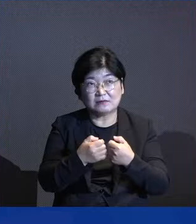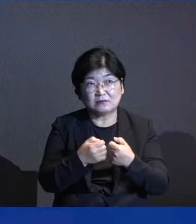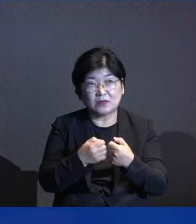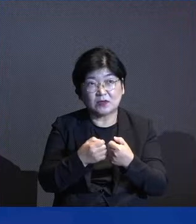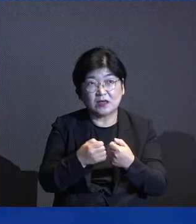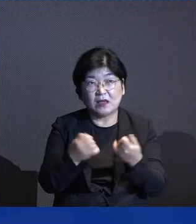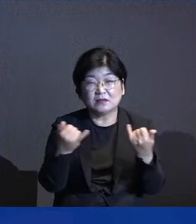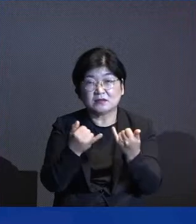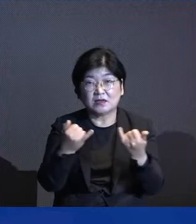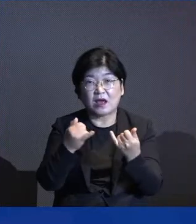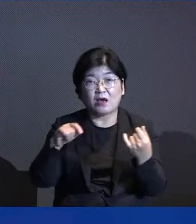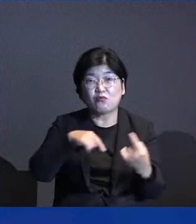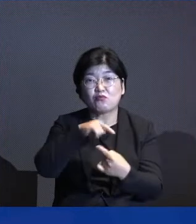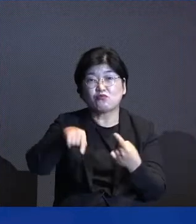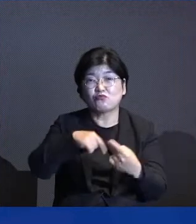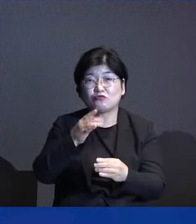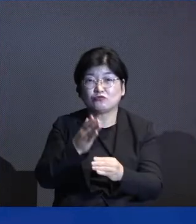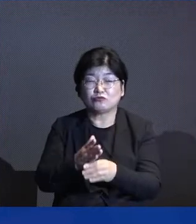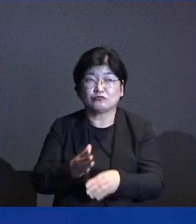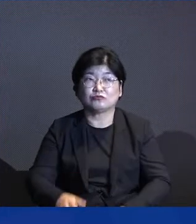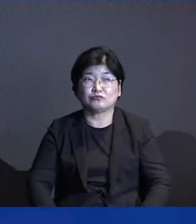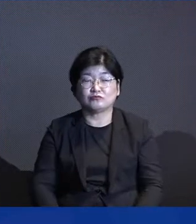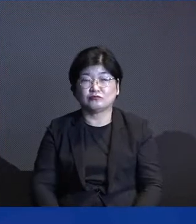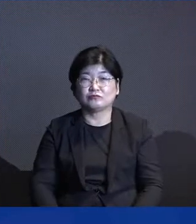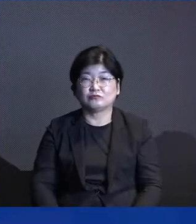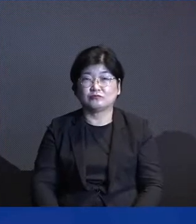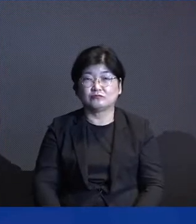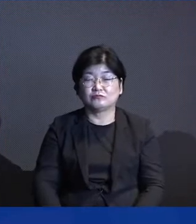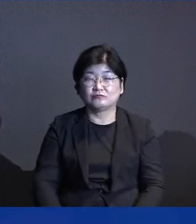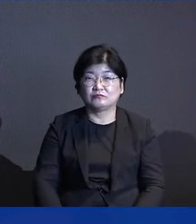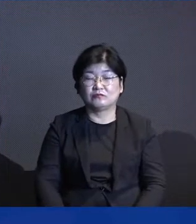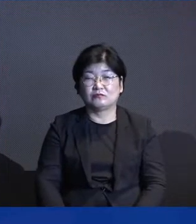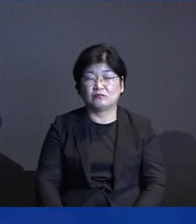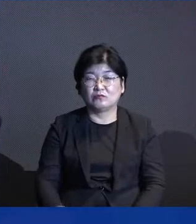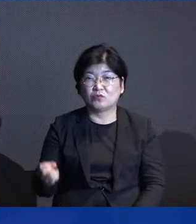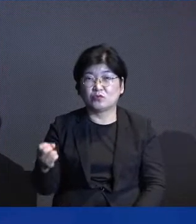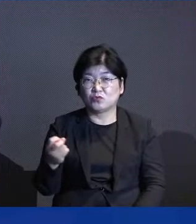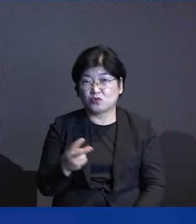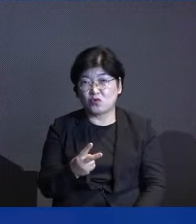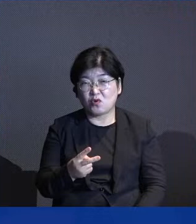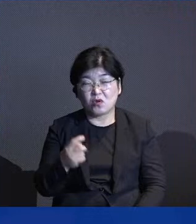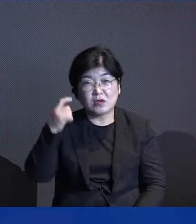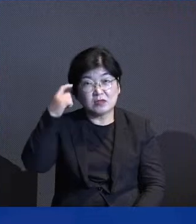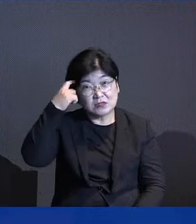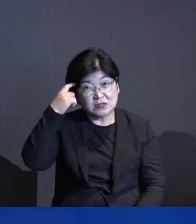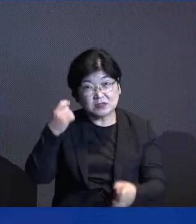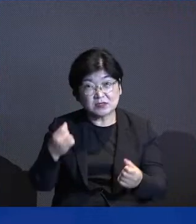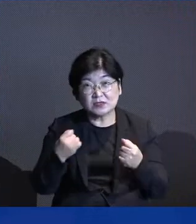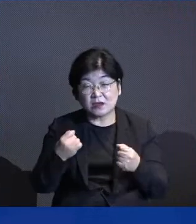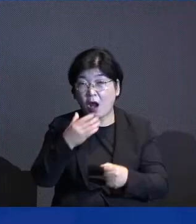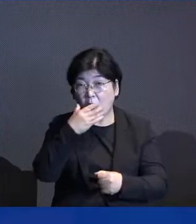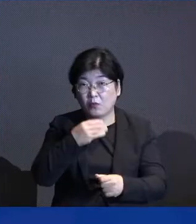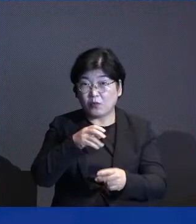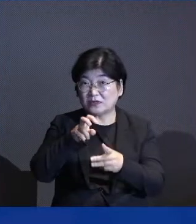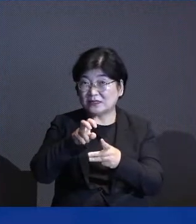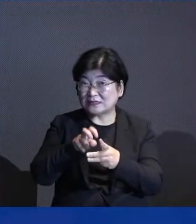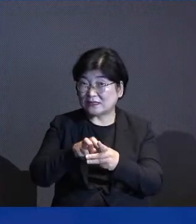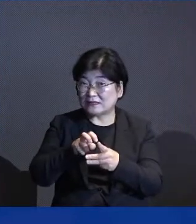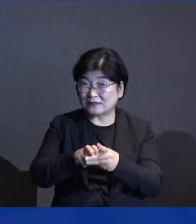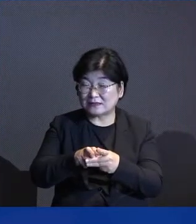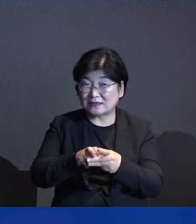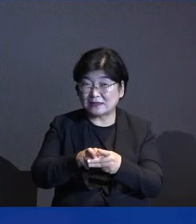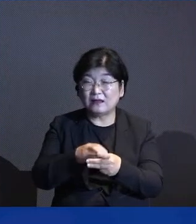So this mental health welfare center is for people of any age,